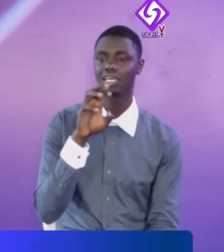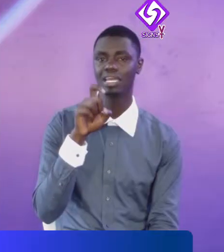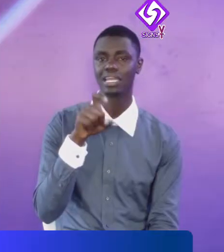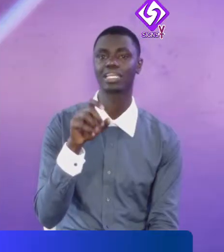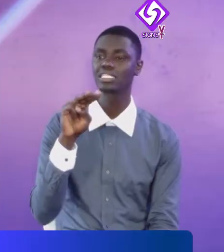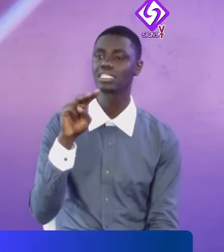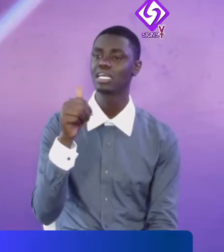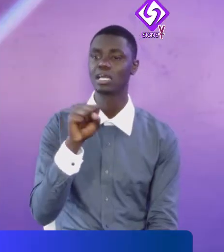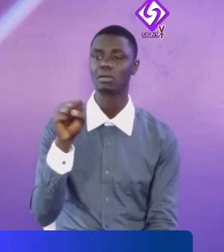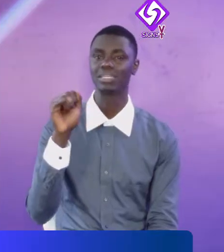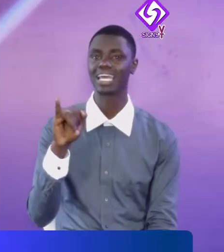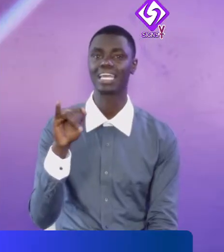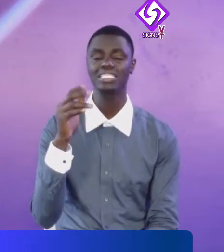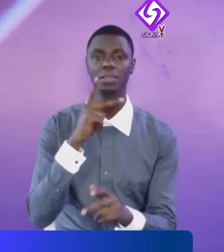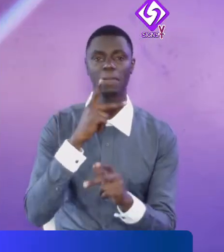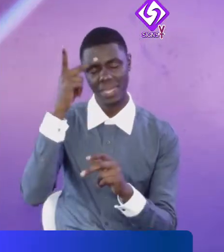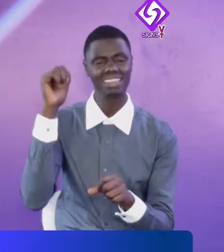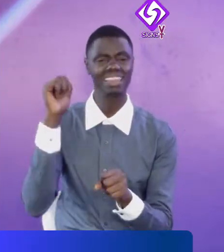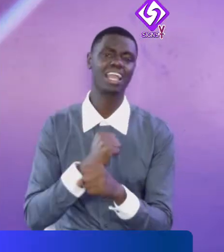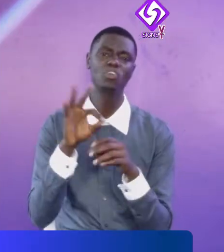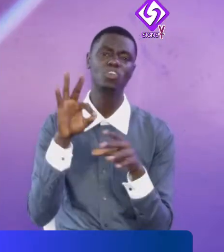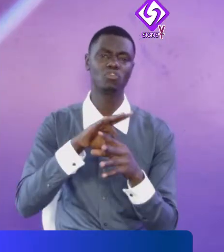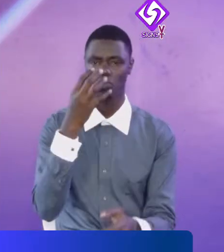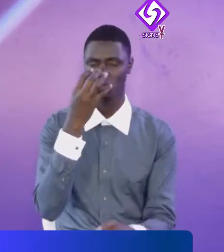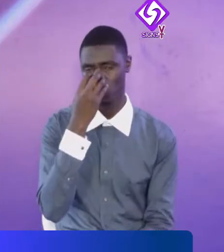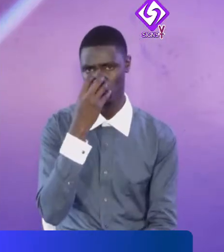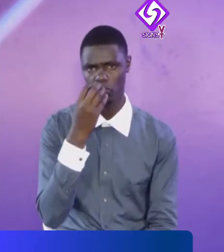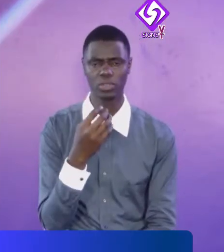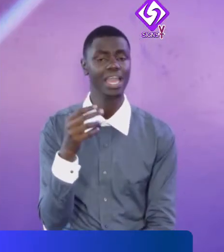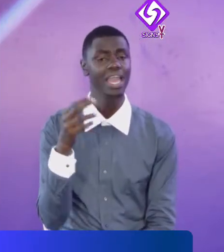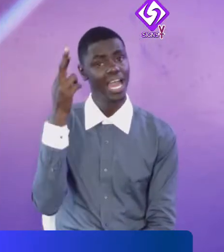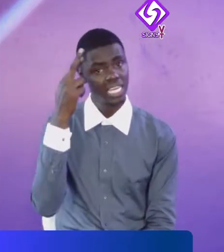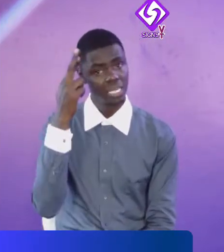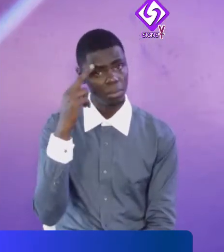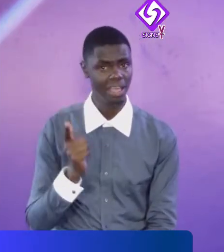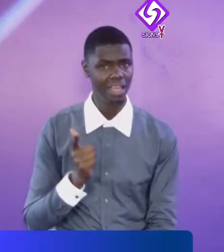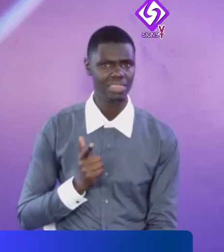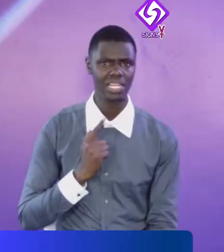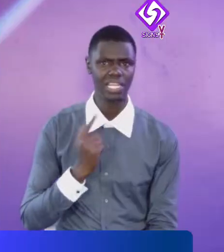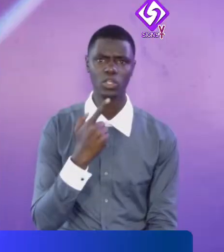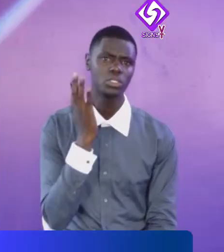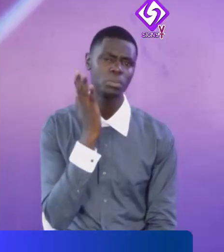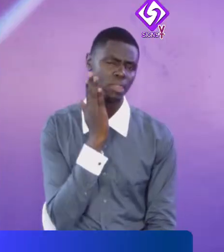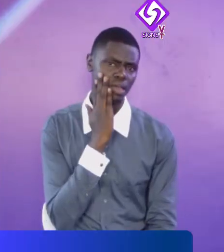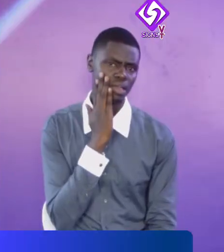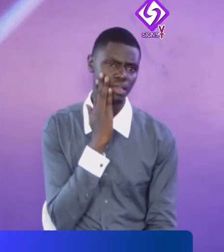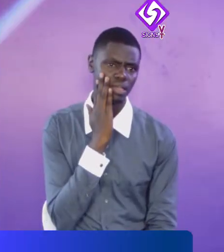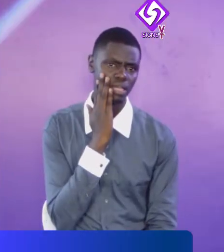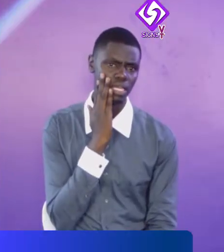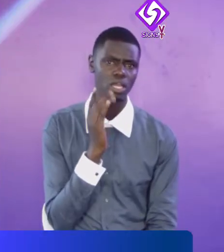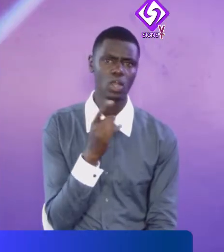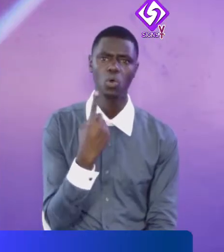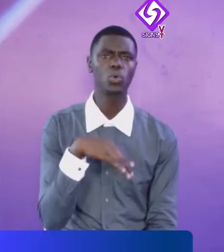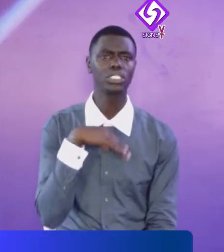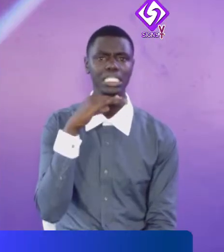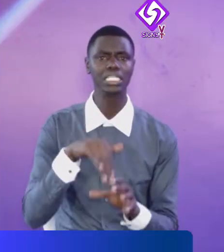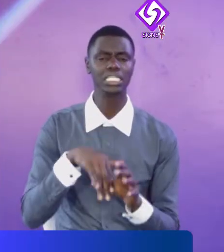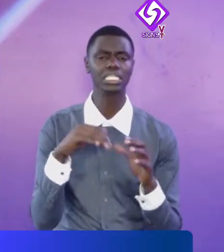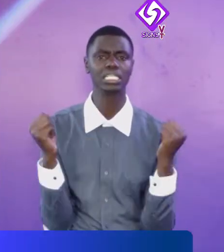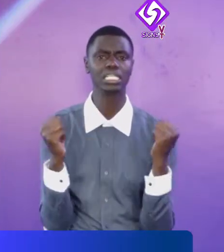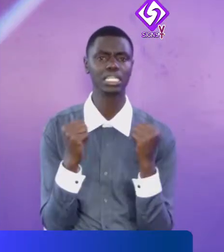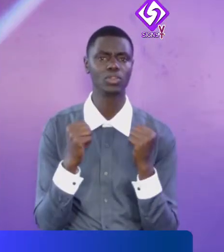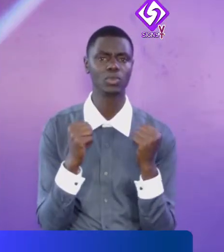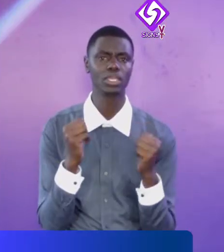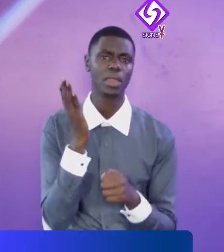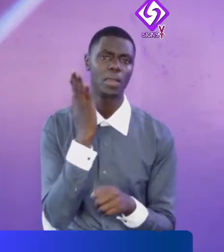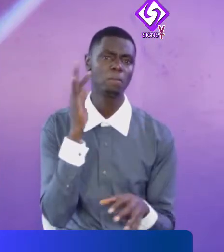They won't. So for me, I remember that the lady whose mother who was killed in Nanyuki, Yeah. the mother